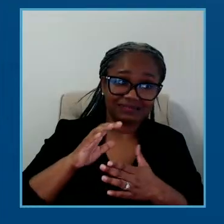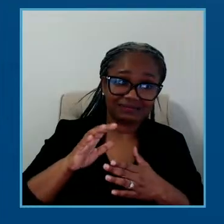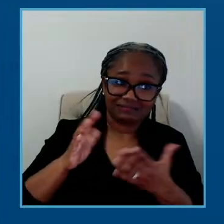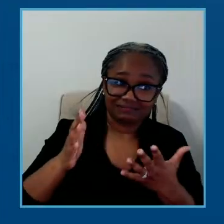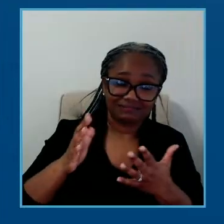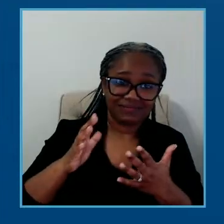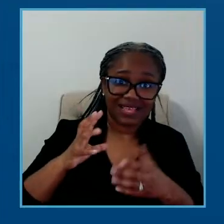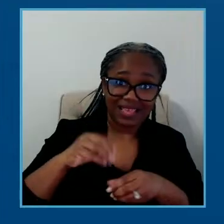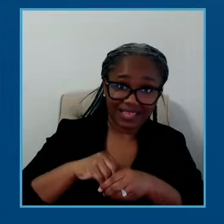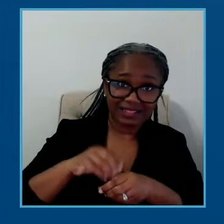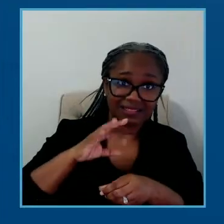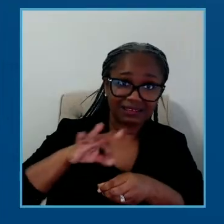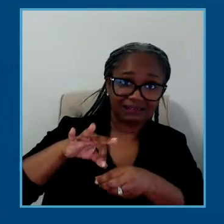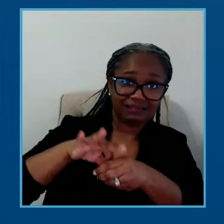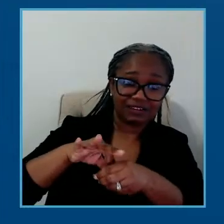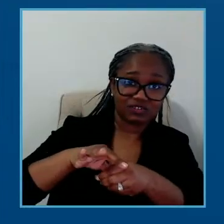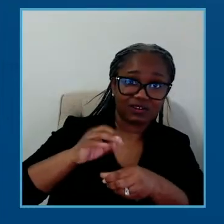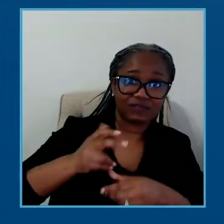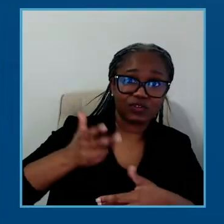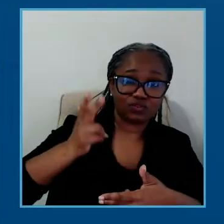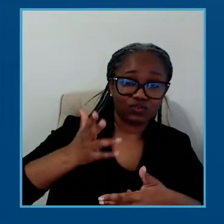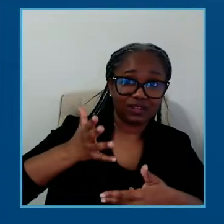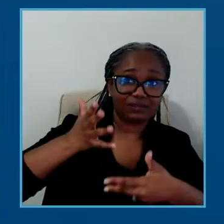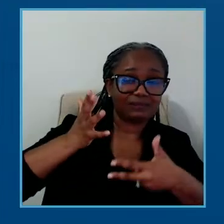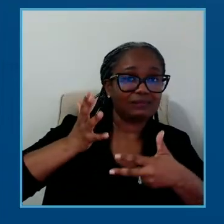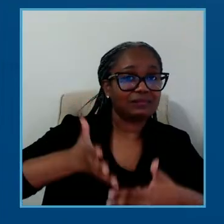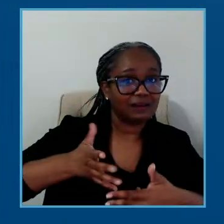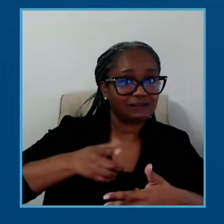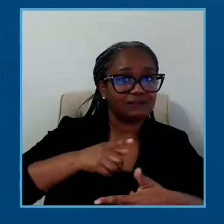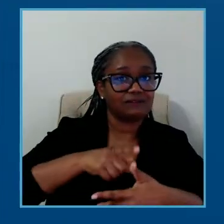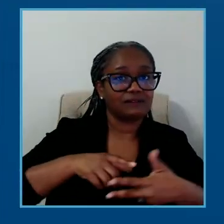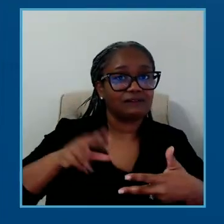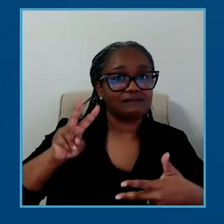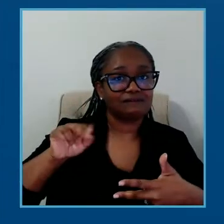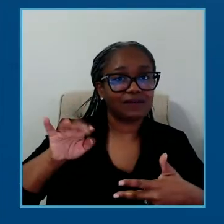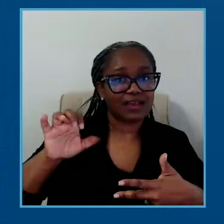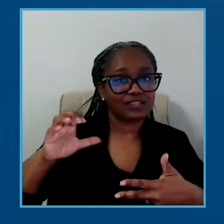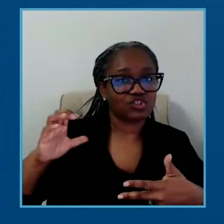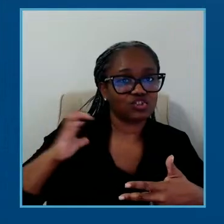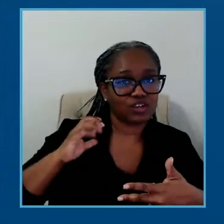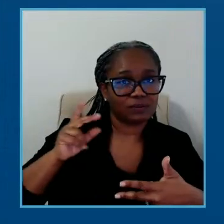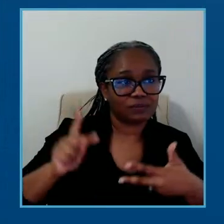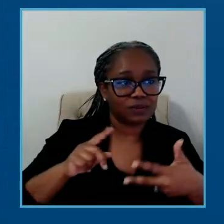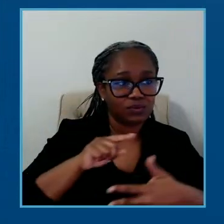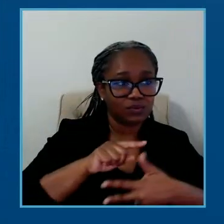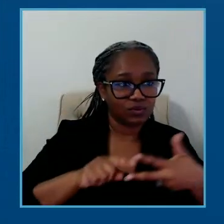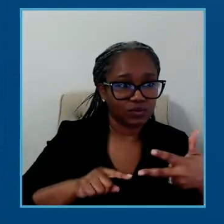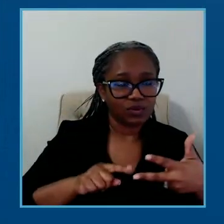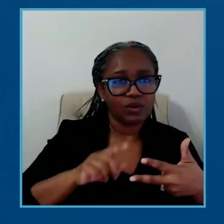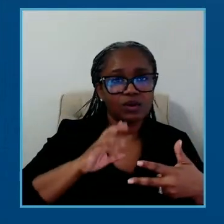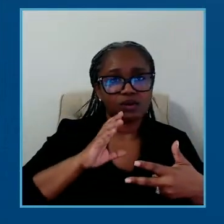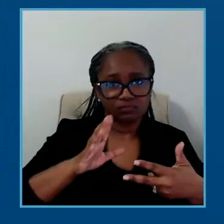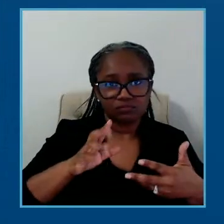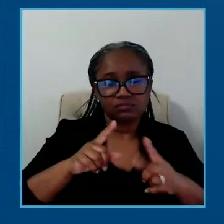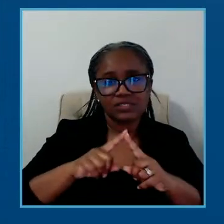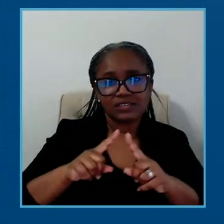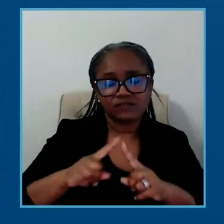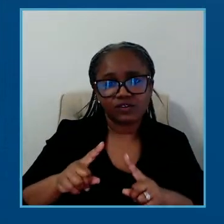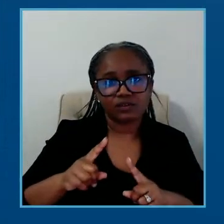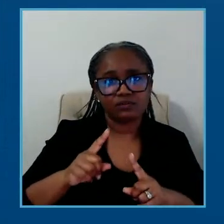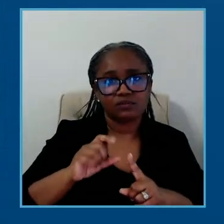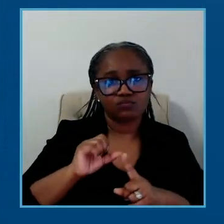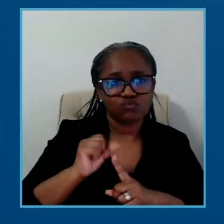of the 3 remaining vice chairpersons, provisions will be made to elect the appropriate number of persons of each gender in order to